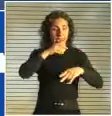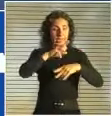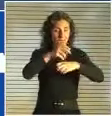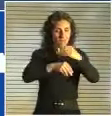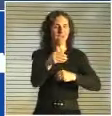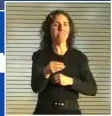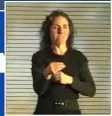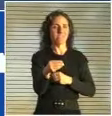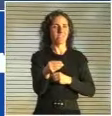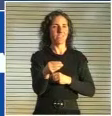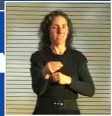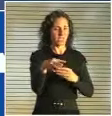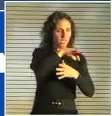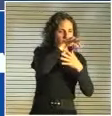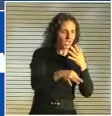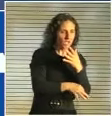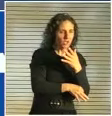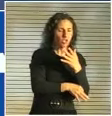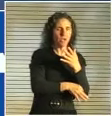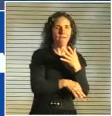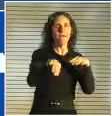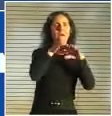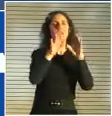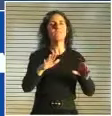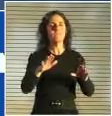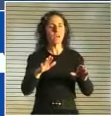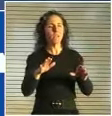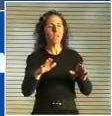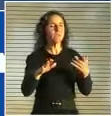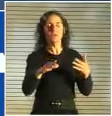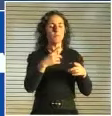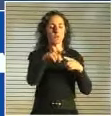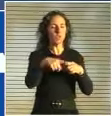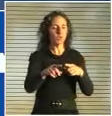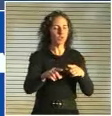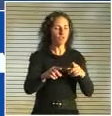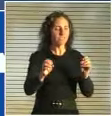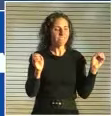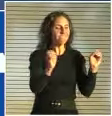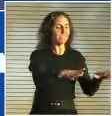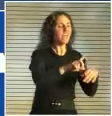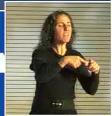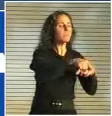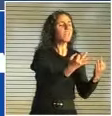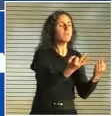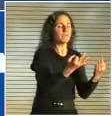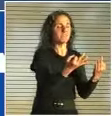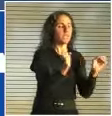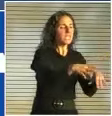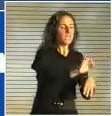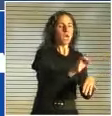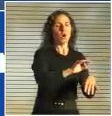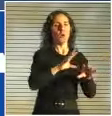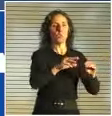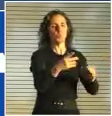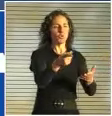back, reused, repurposed, and so on? So many of you have talked about this challenge of